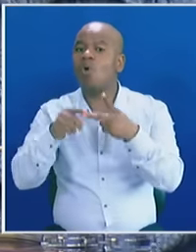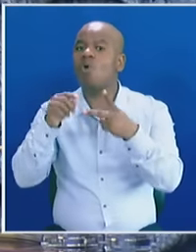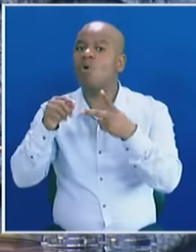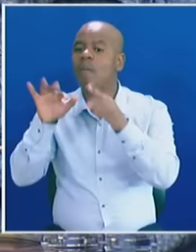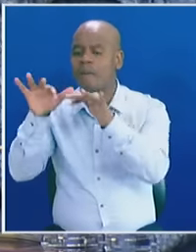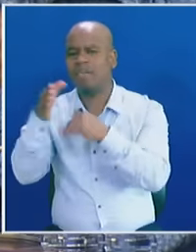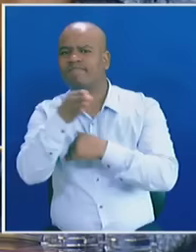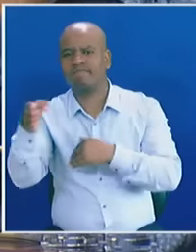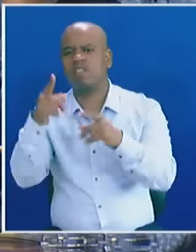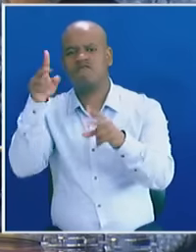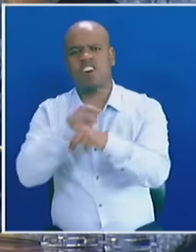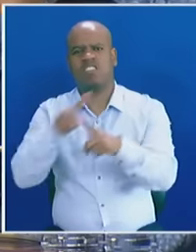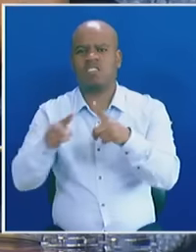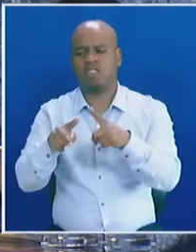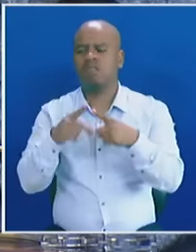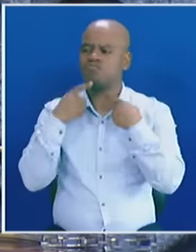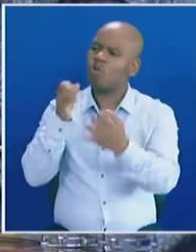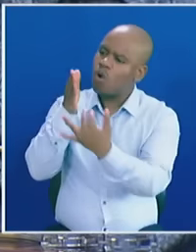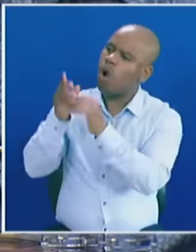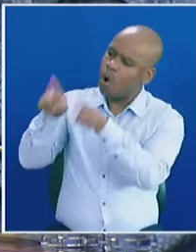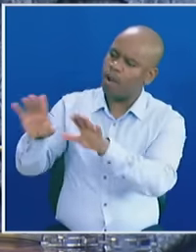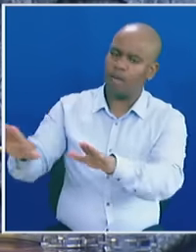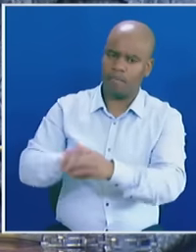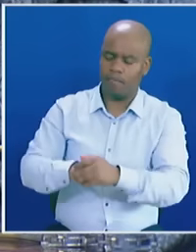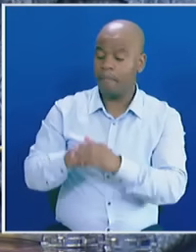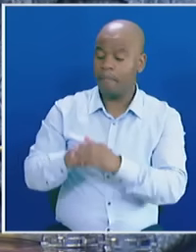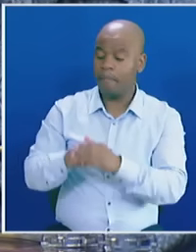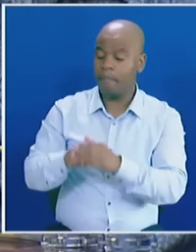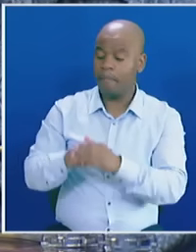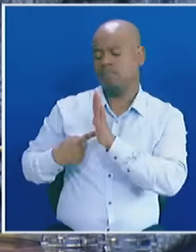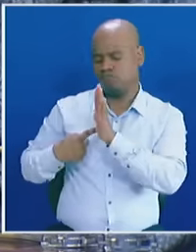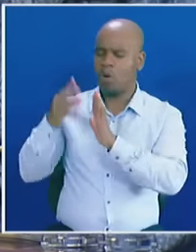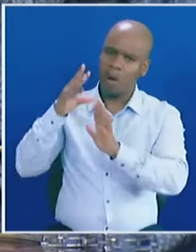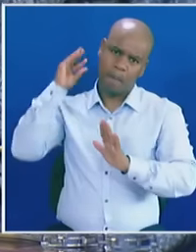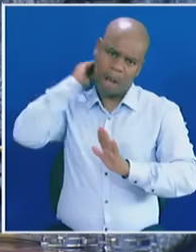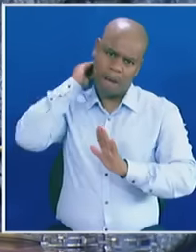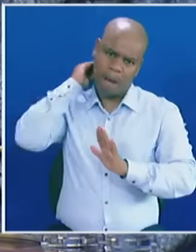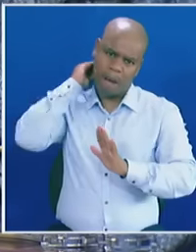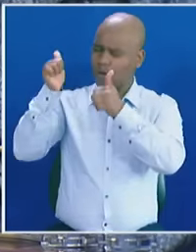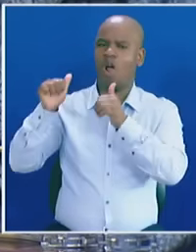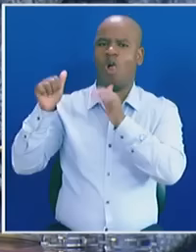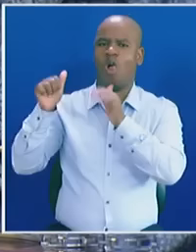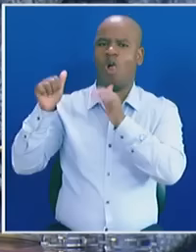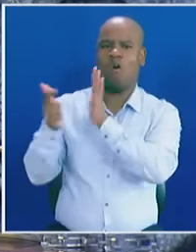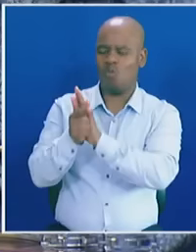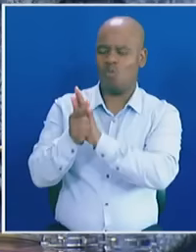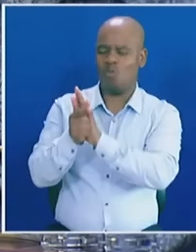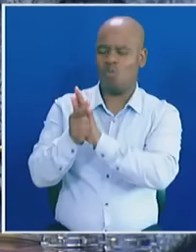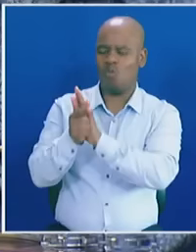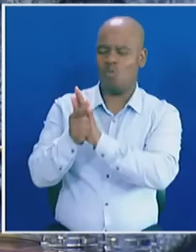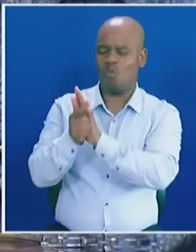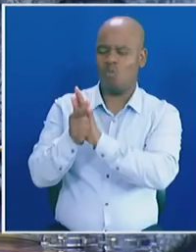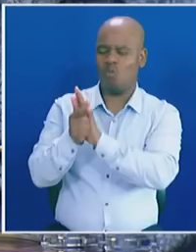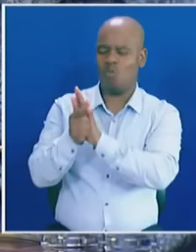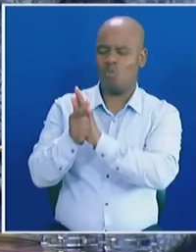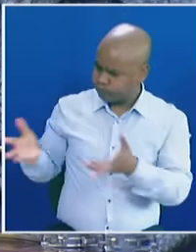is our last hope for Order, honourable members. that has the Constitution as a supreme law, where we will respect, uphold, and defend the Constitution